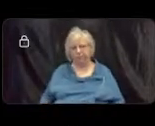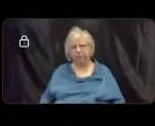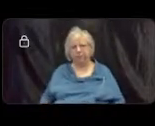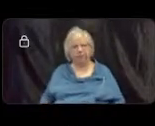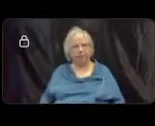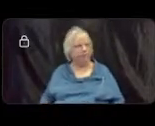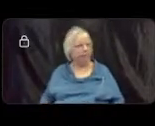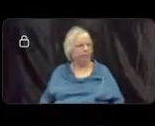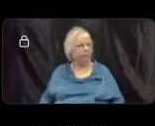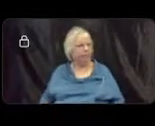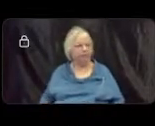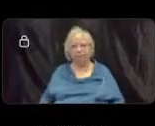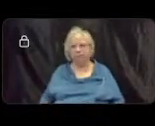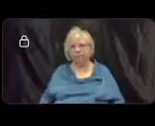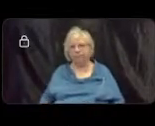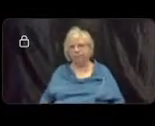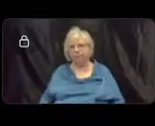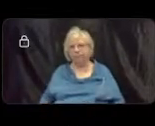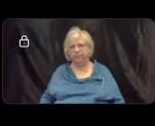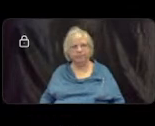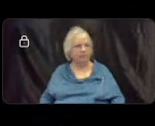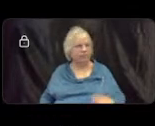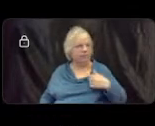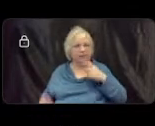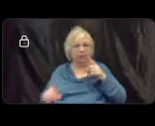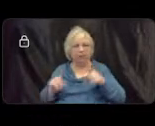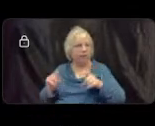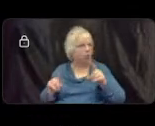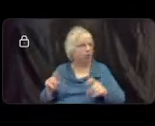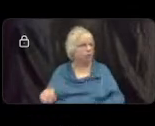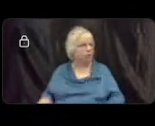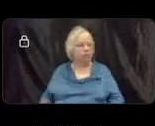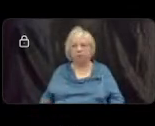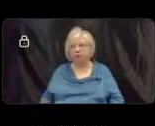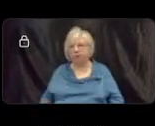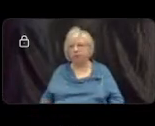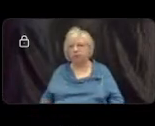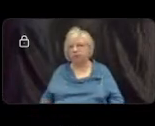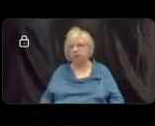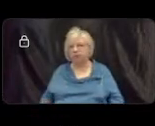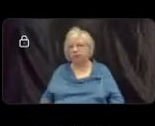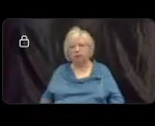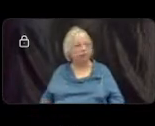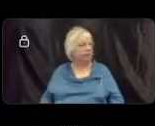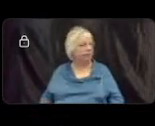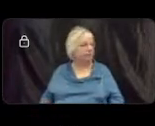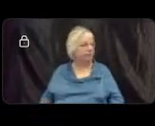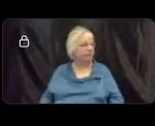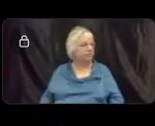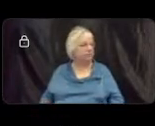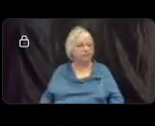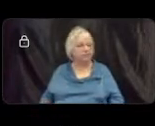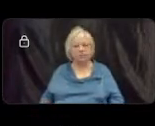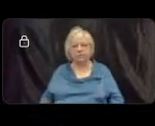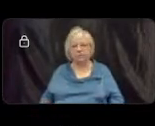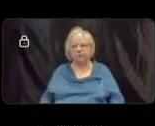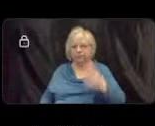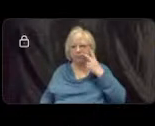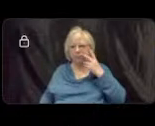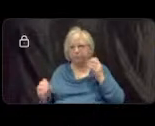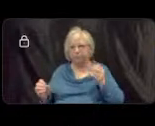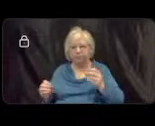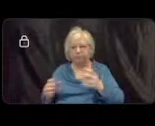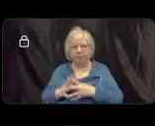Moore. Does any commissioner have any questions? I'm going to make sure no one has any questions. Okay, seeing none,